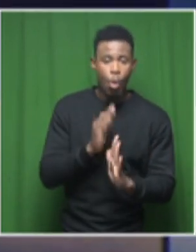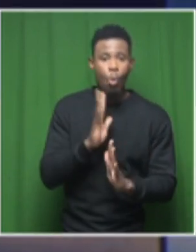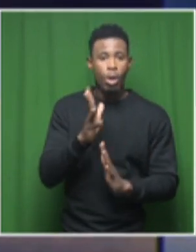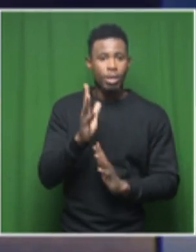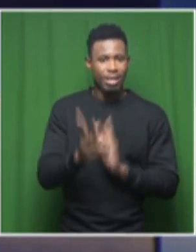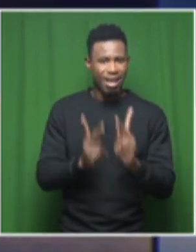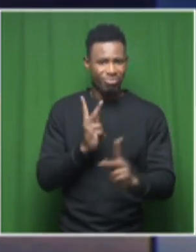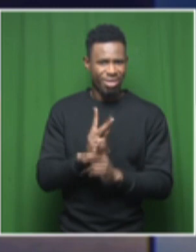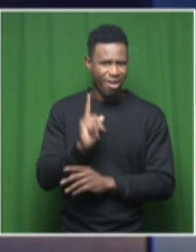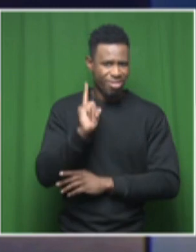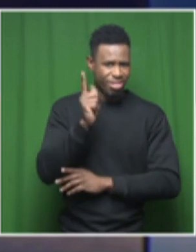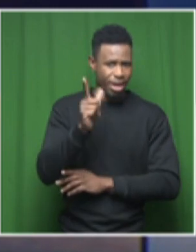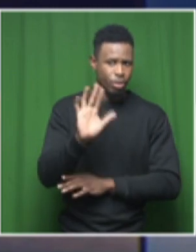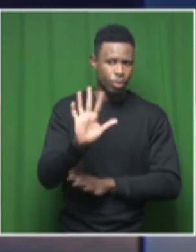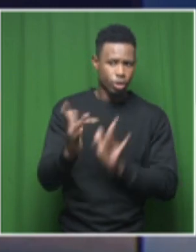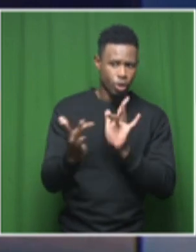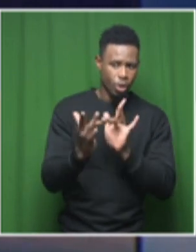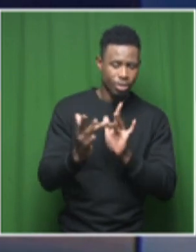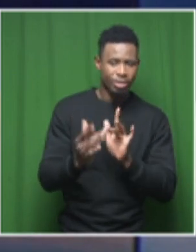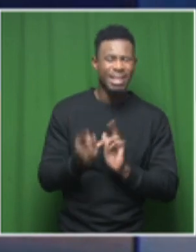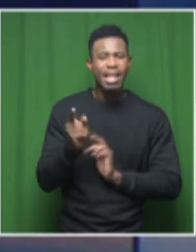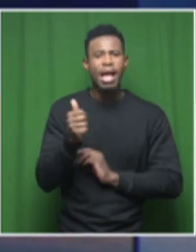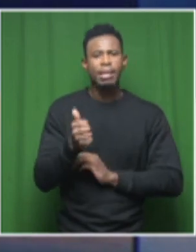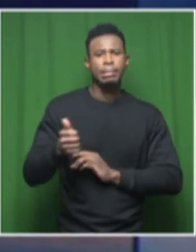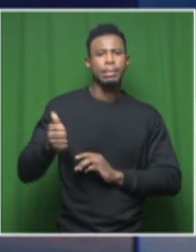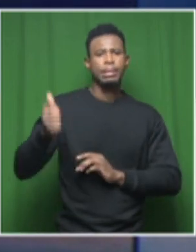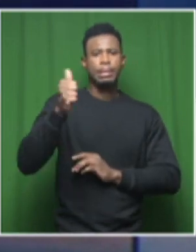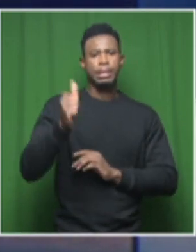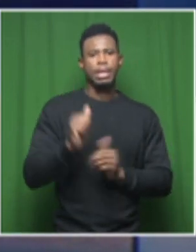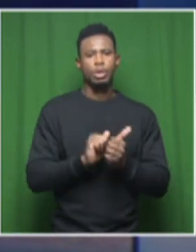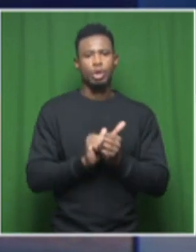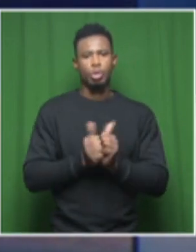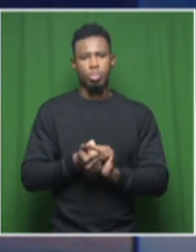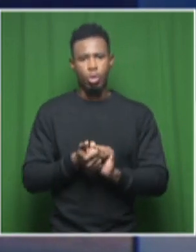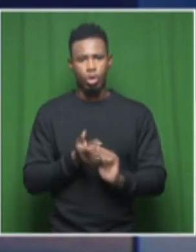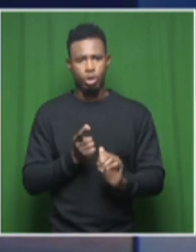with you a little later on. That's our senior sports journalist, Lebohang Dube, out in Rabat in Morocco.